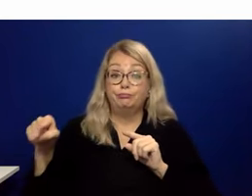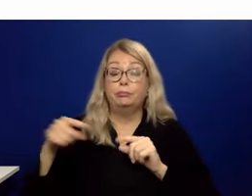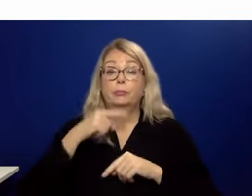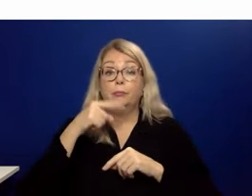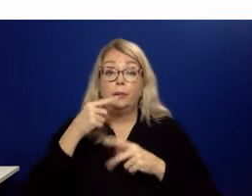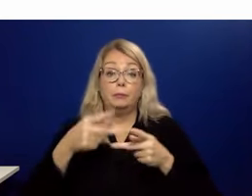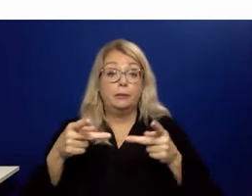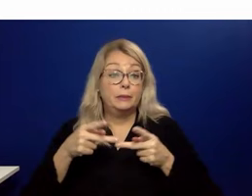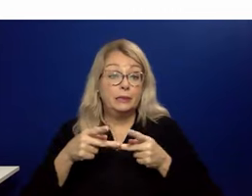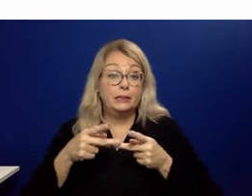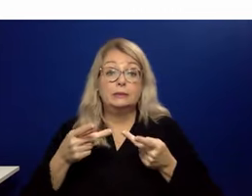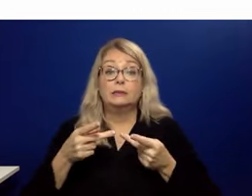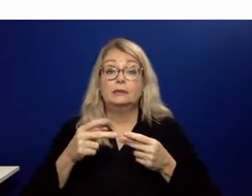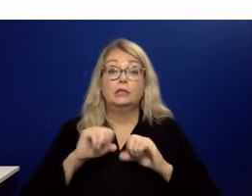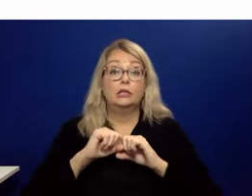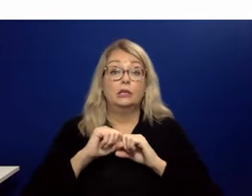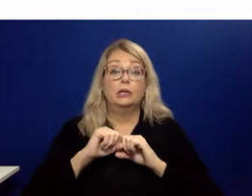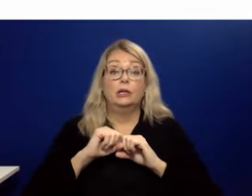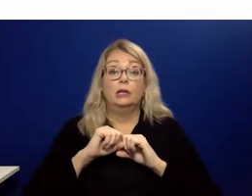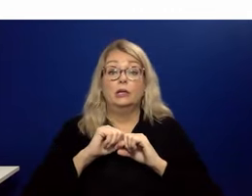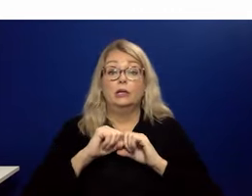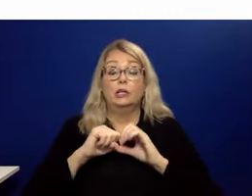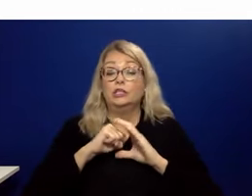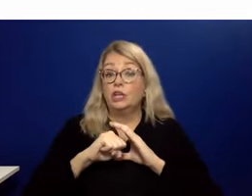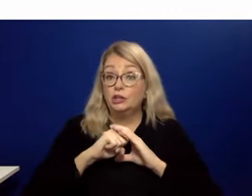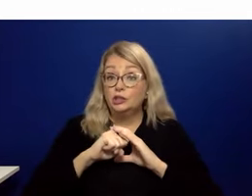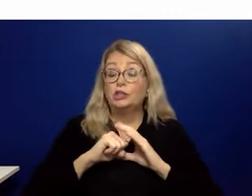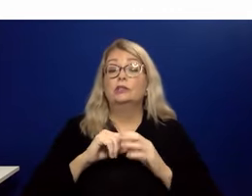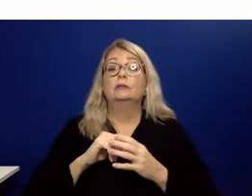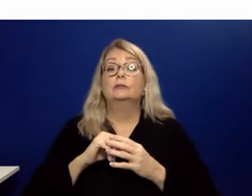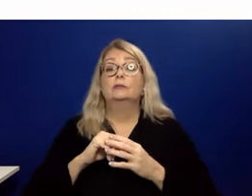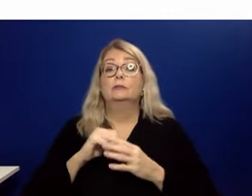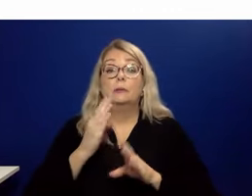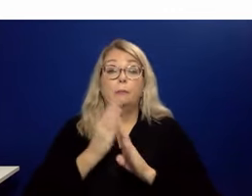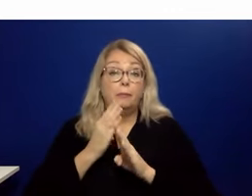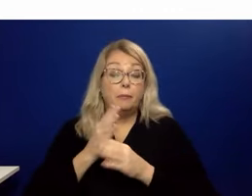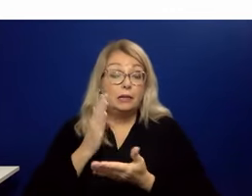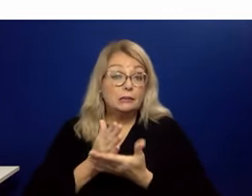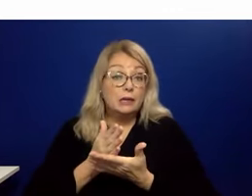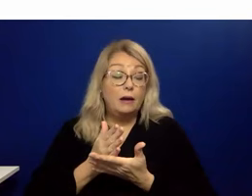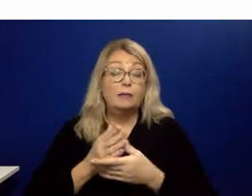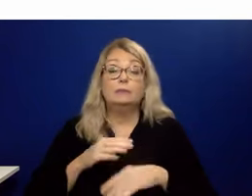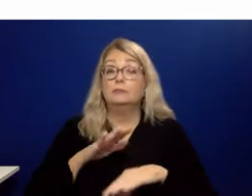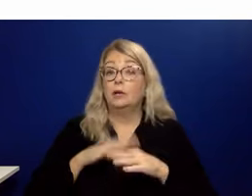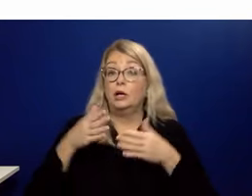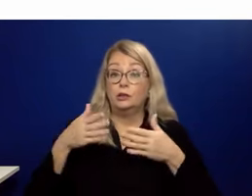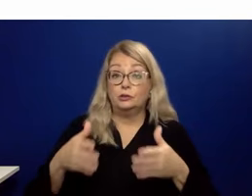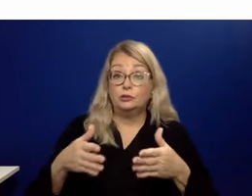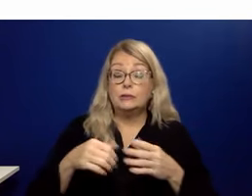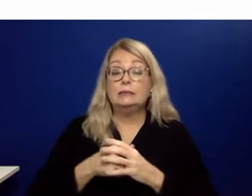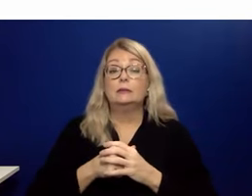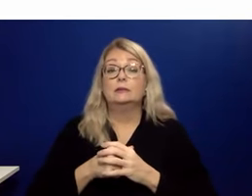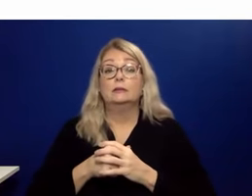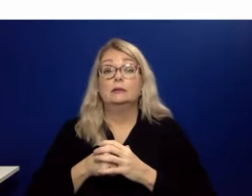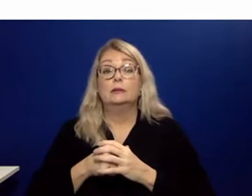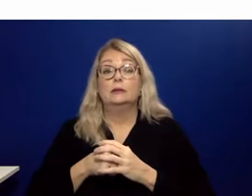places. In shelters, at bus stops, on the streets, in the city and rural areas. You know, we would